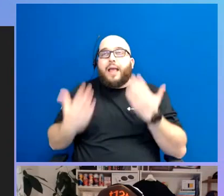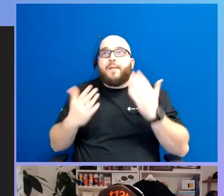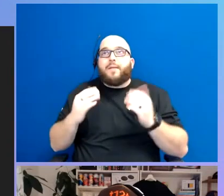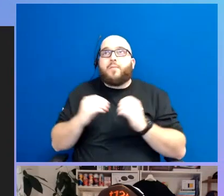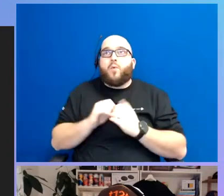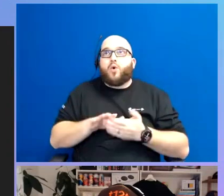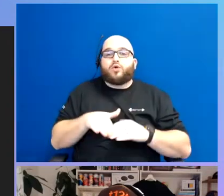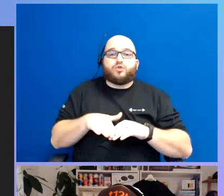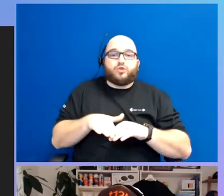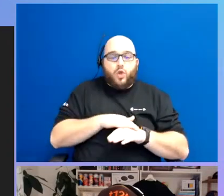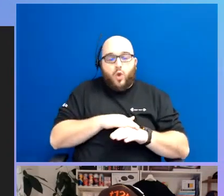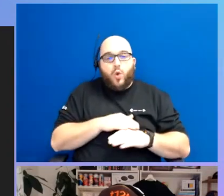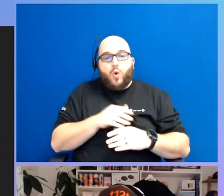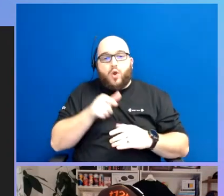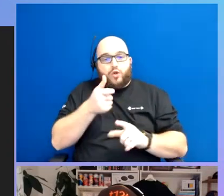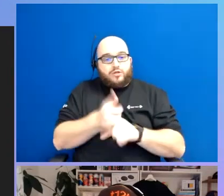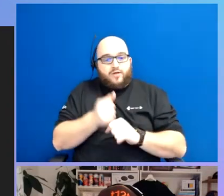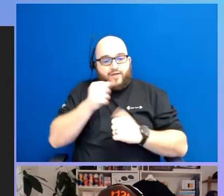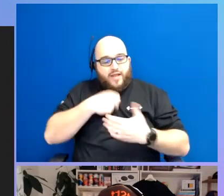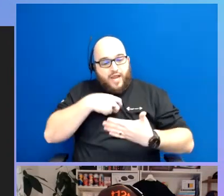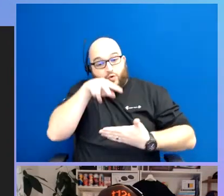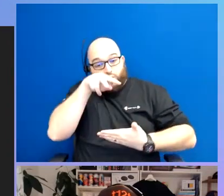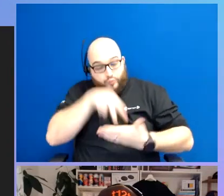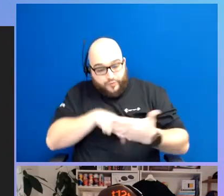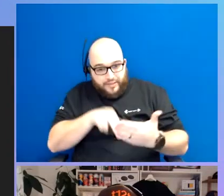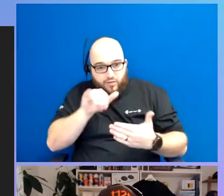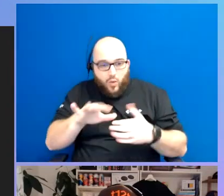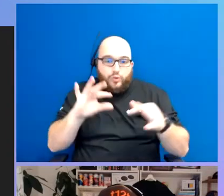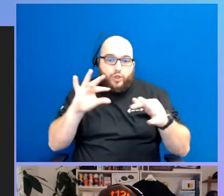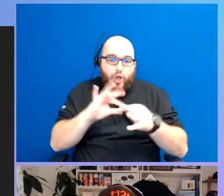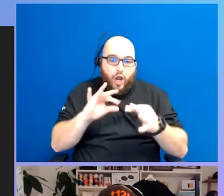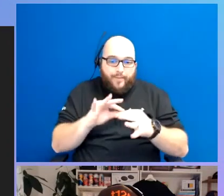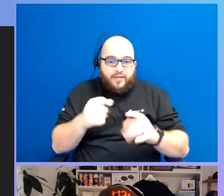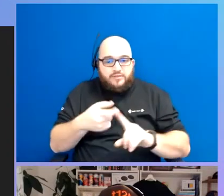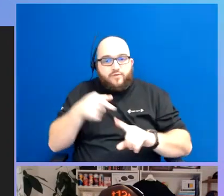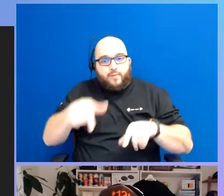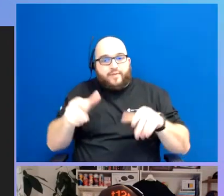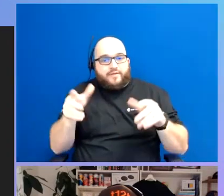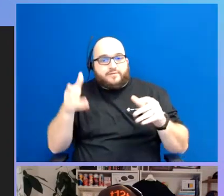read comments and so on from this.